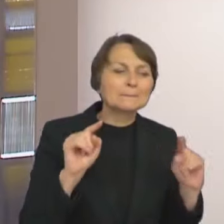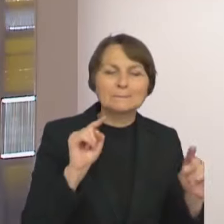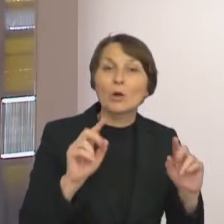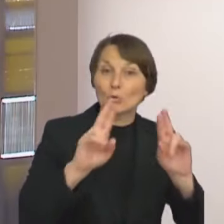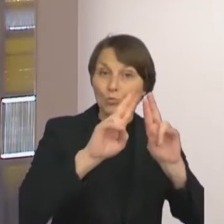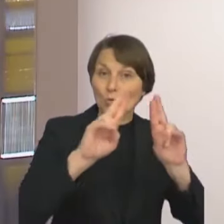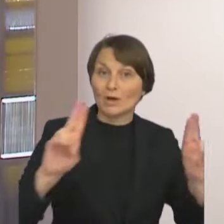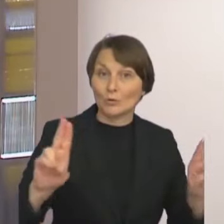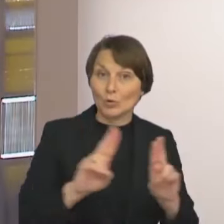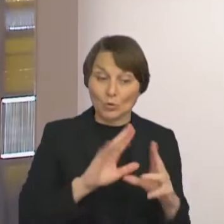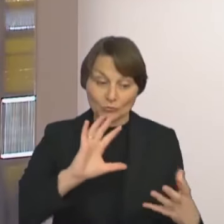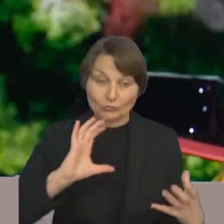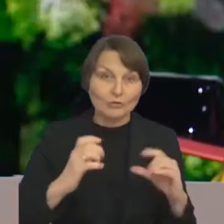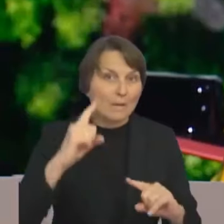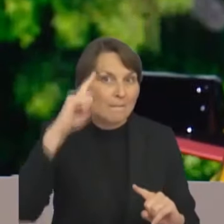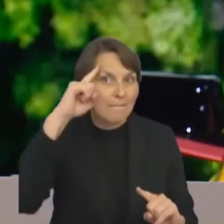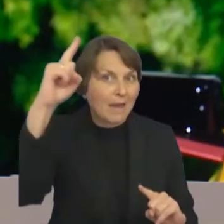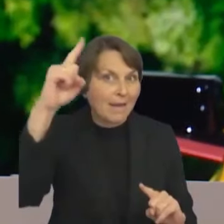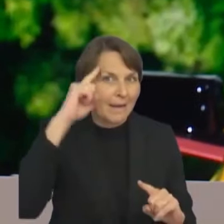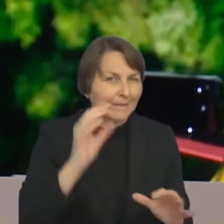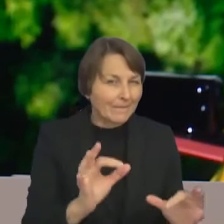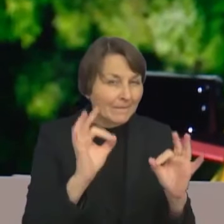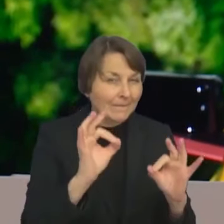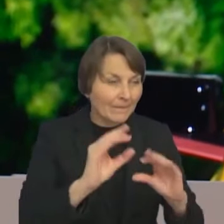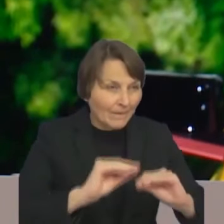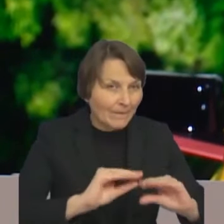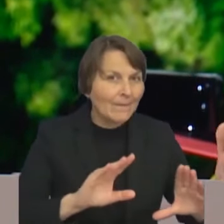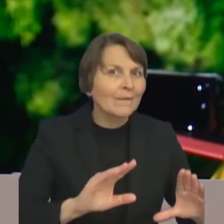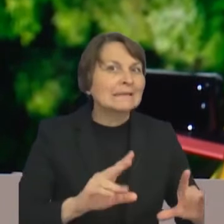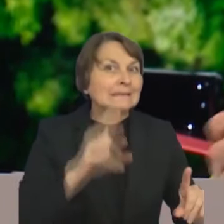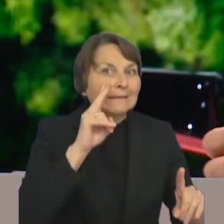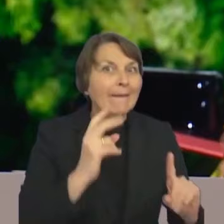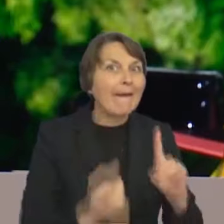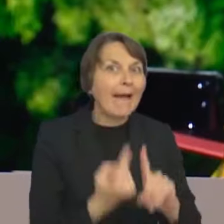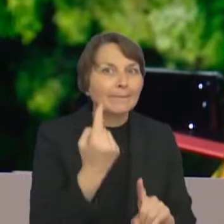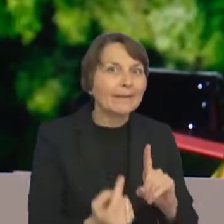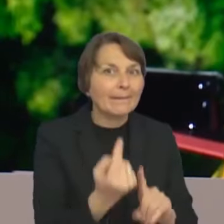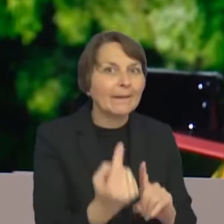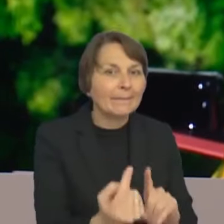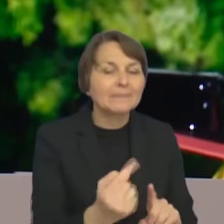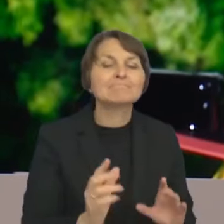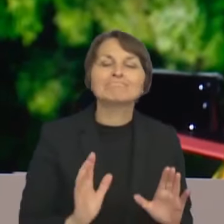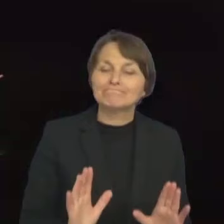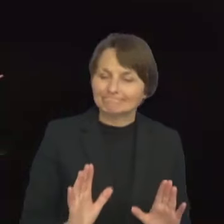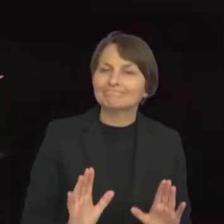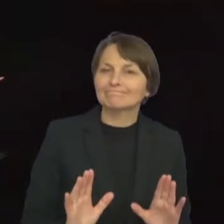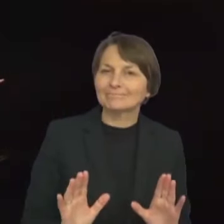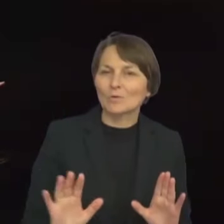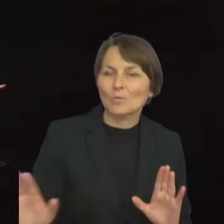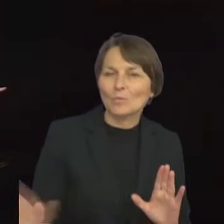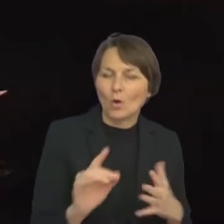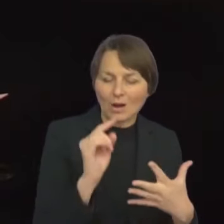could be if it is properly executed with, you know, with all of its elements